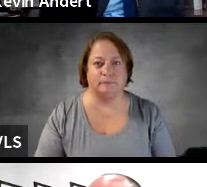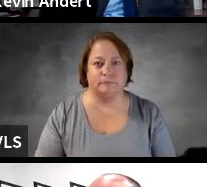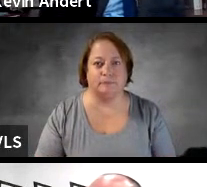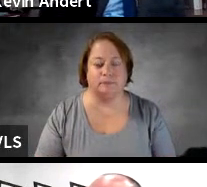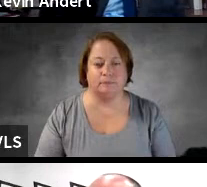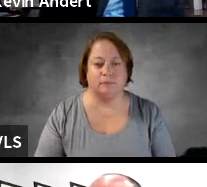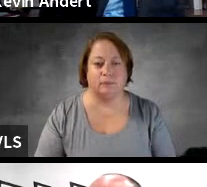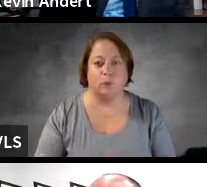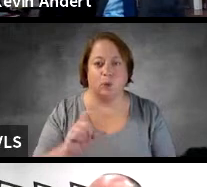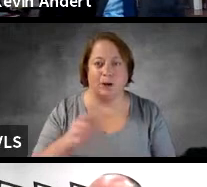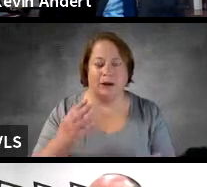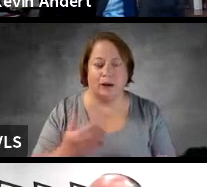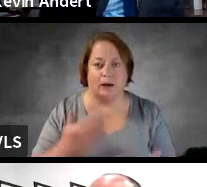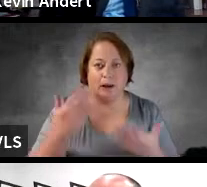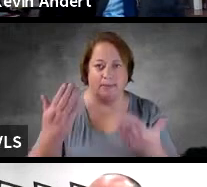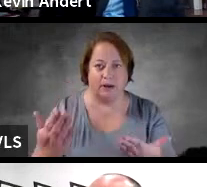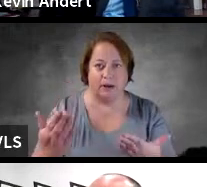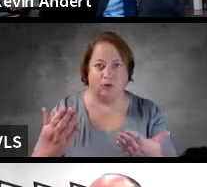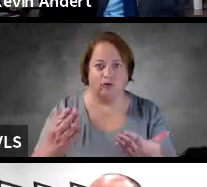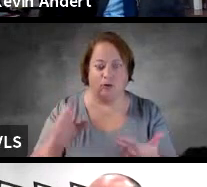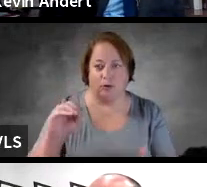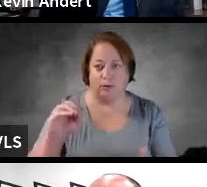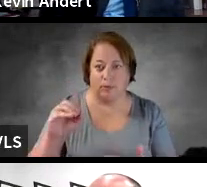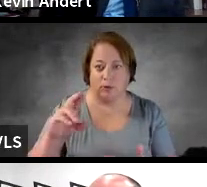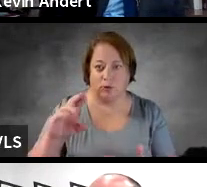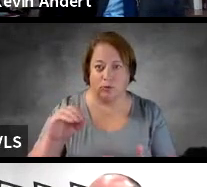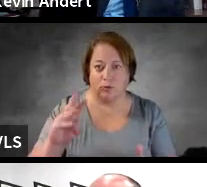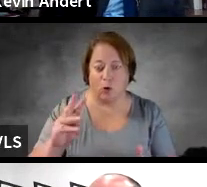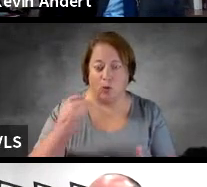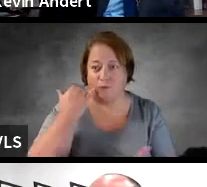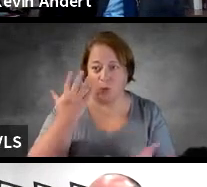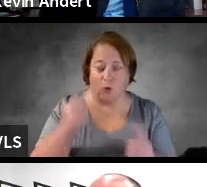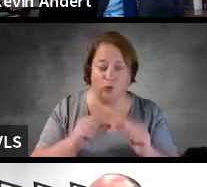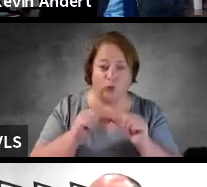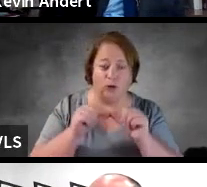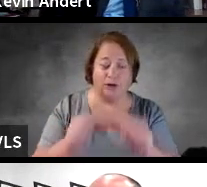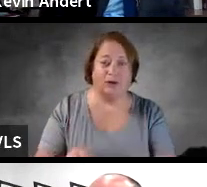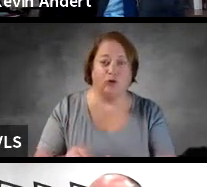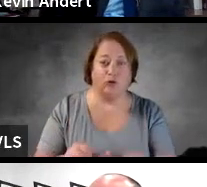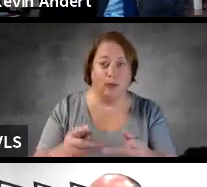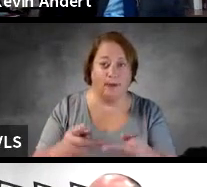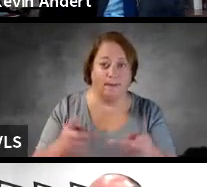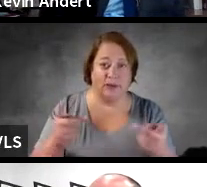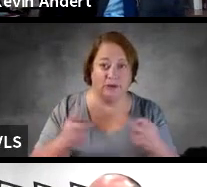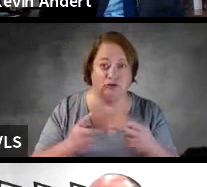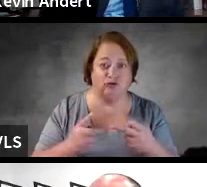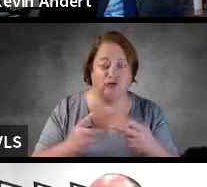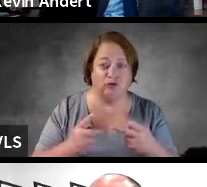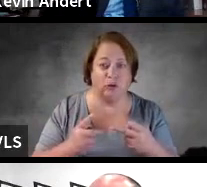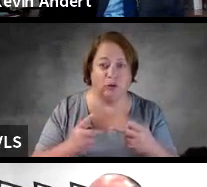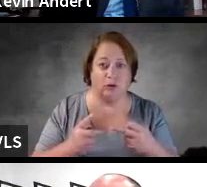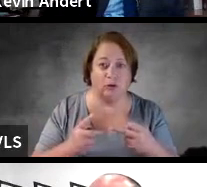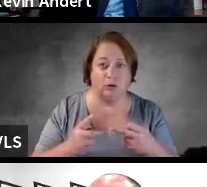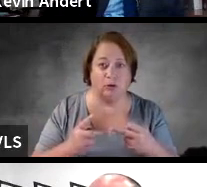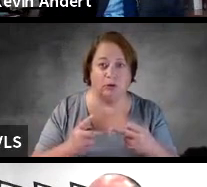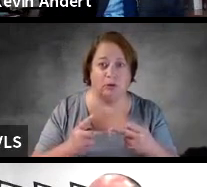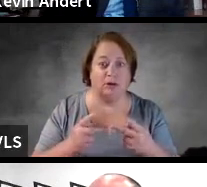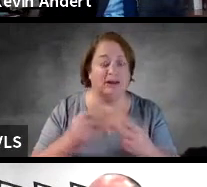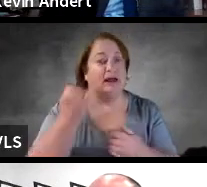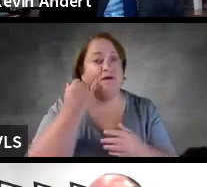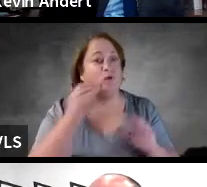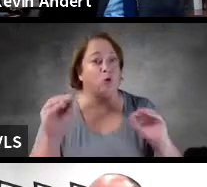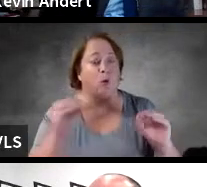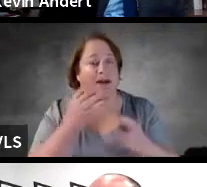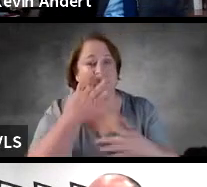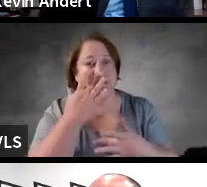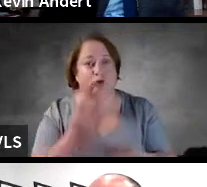We need a nomination. Ms. Morrow, if you'd like to continue in the position. If no one else has an